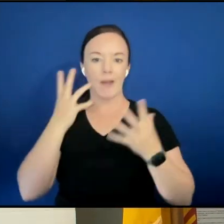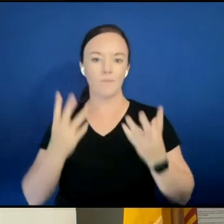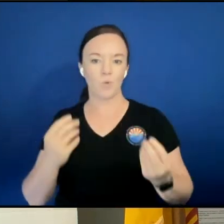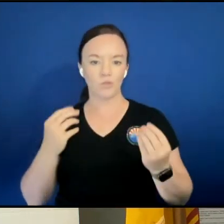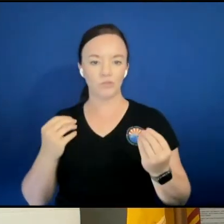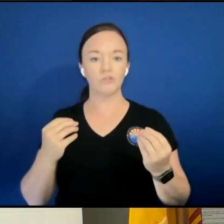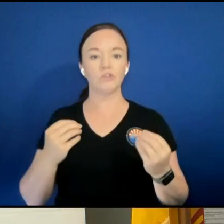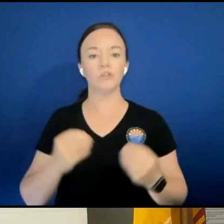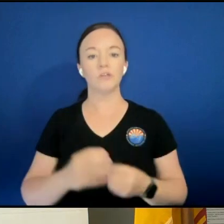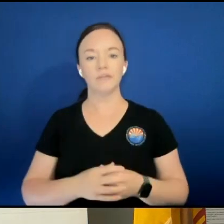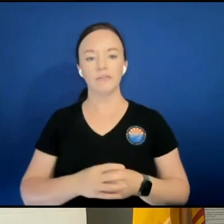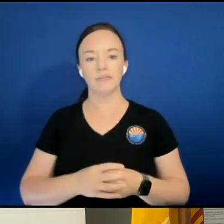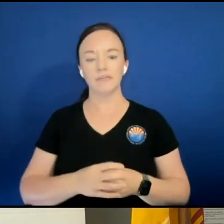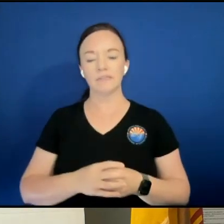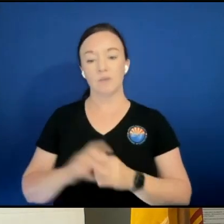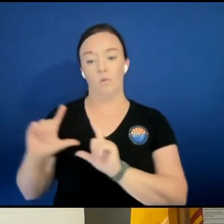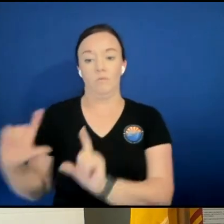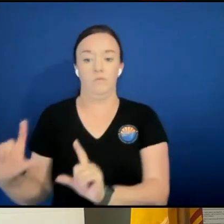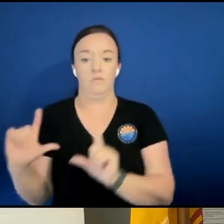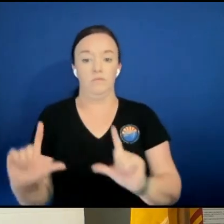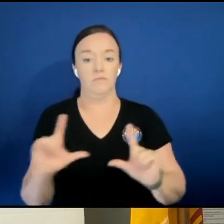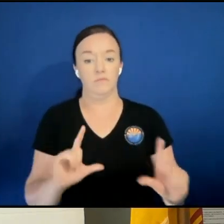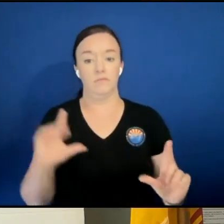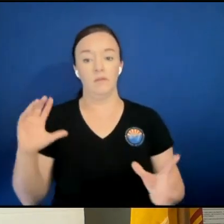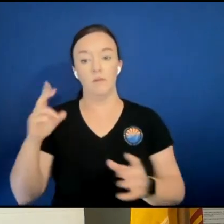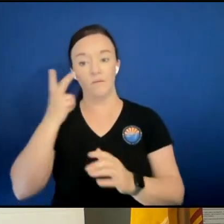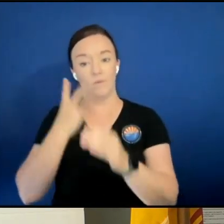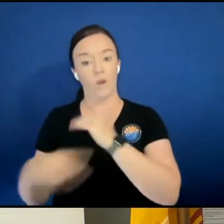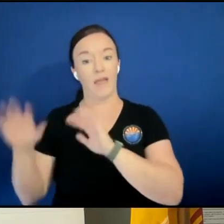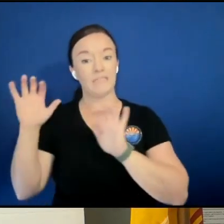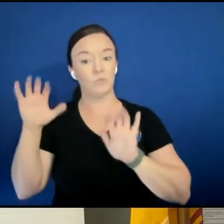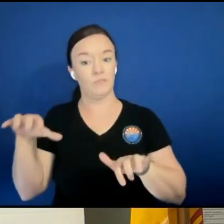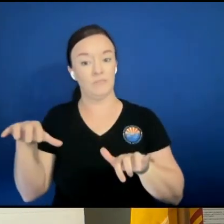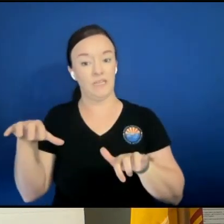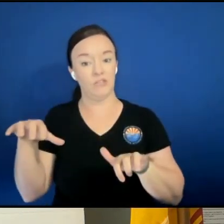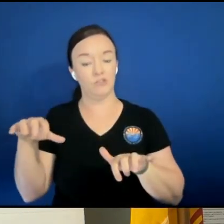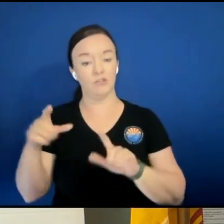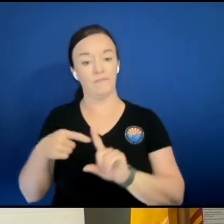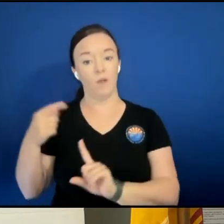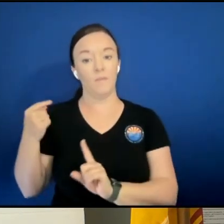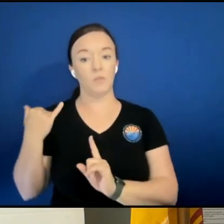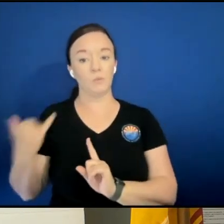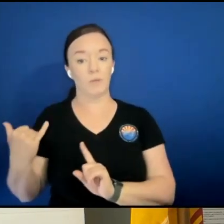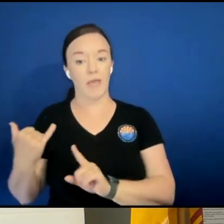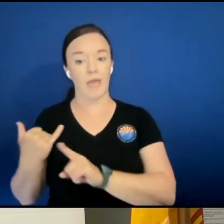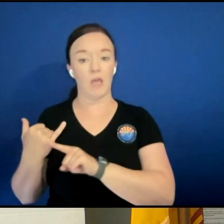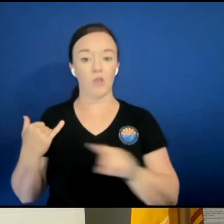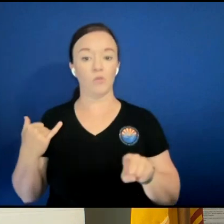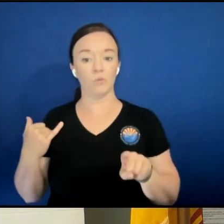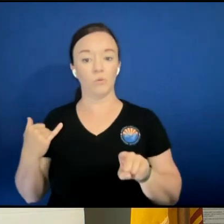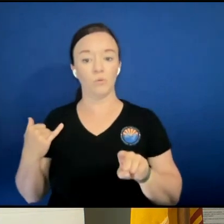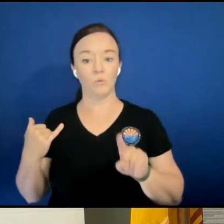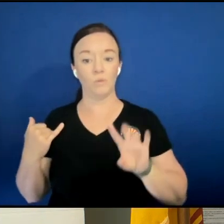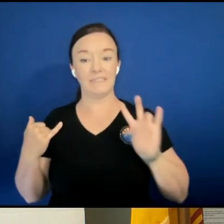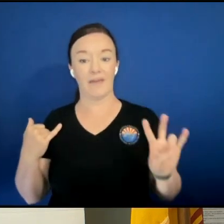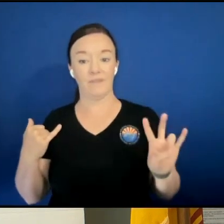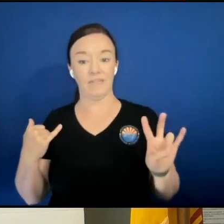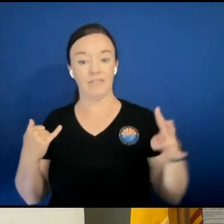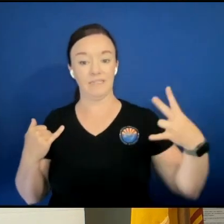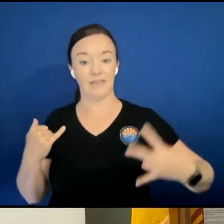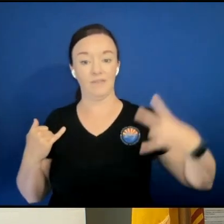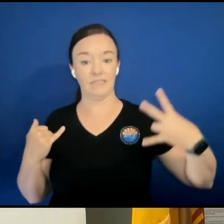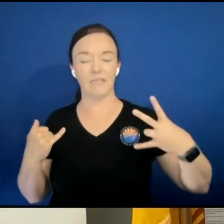took all of the precipitation forecast to come over the area from today to 7 days out, so that's next